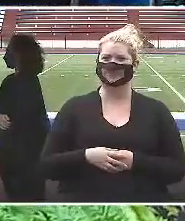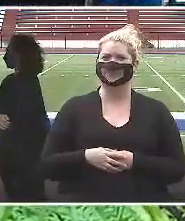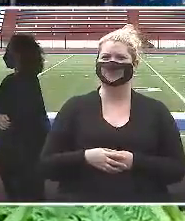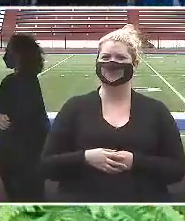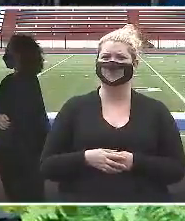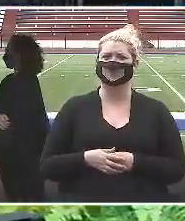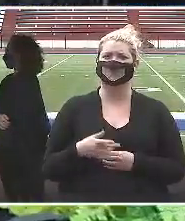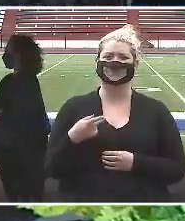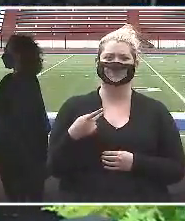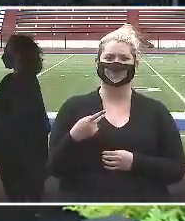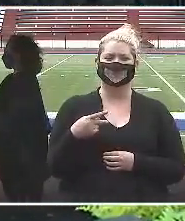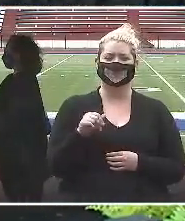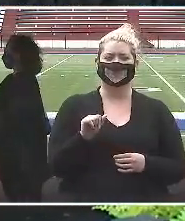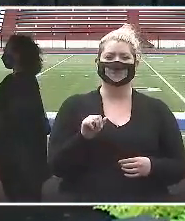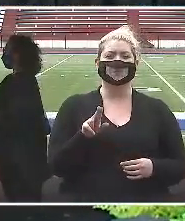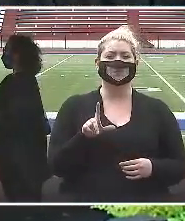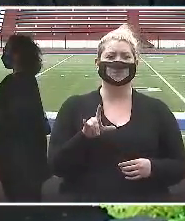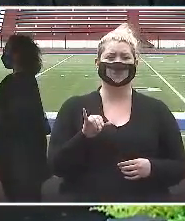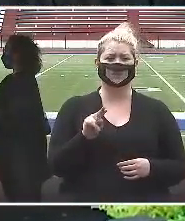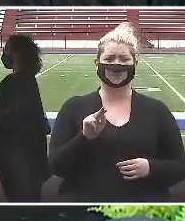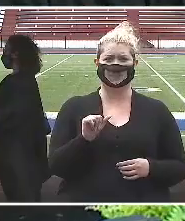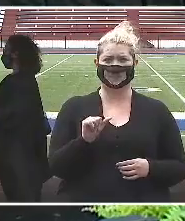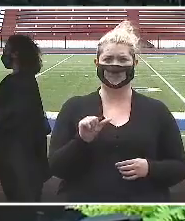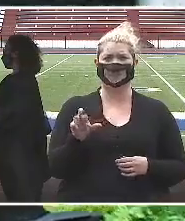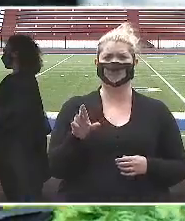Paulina Farias.